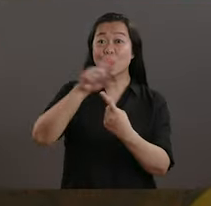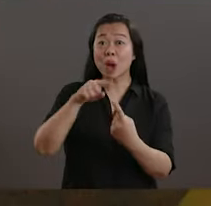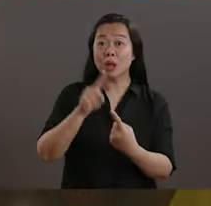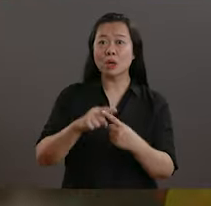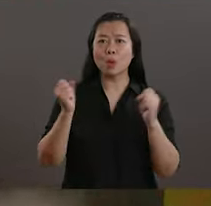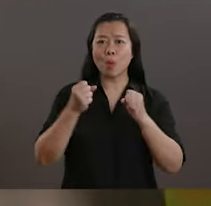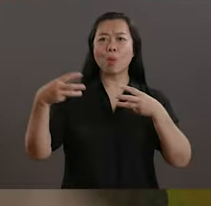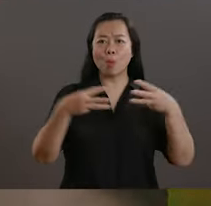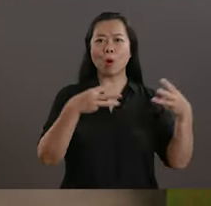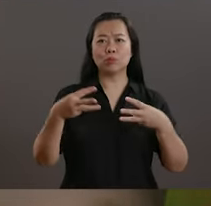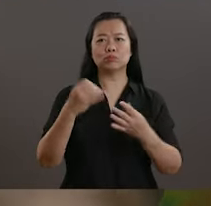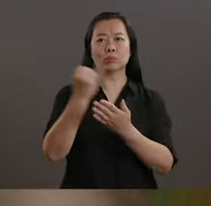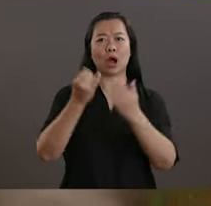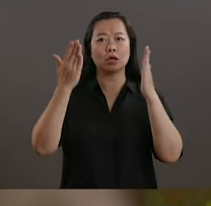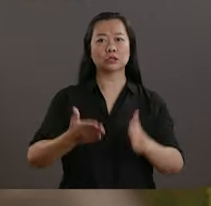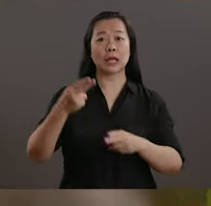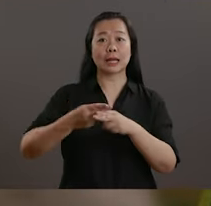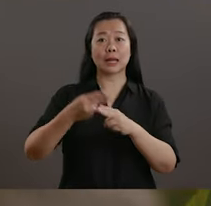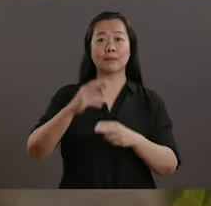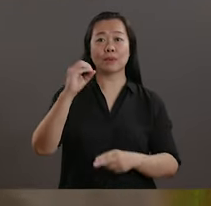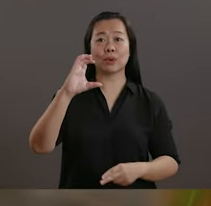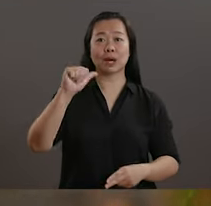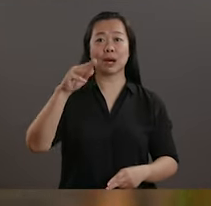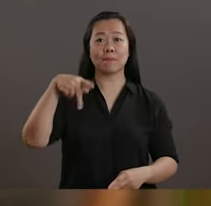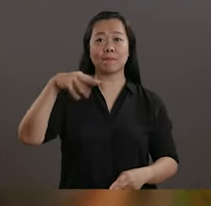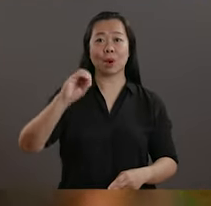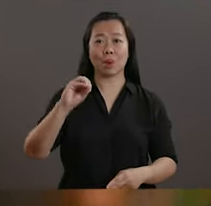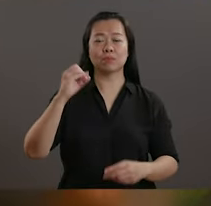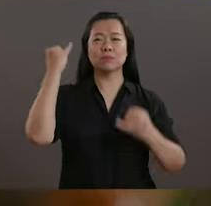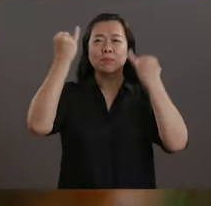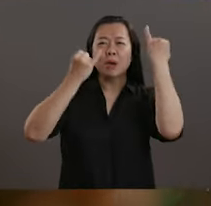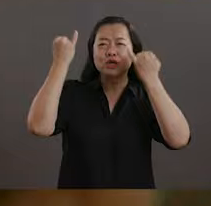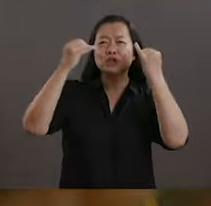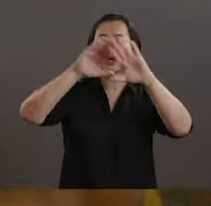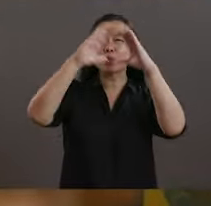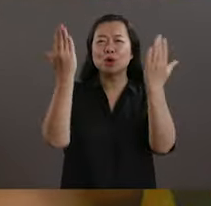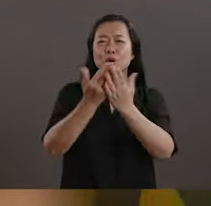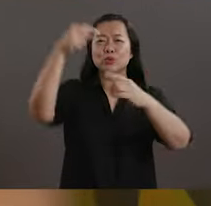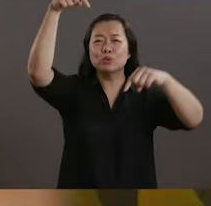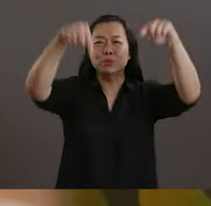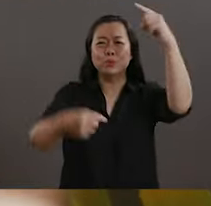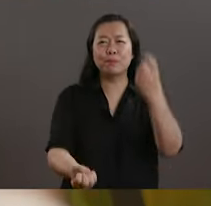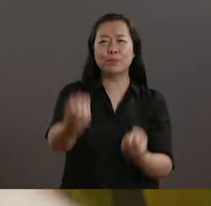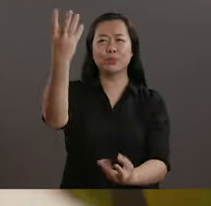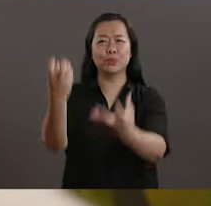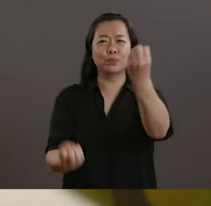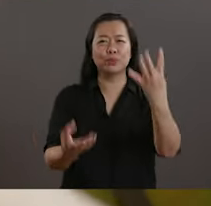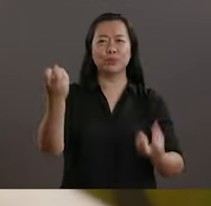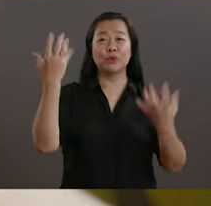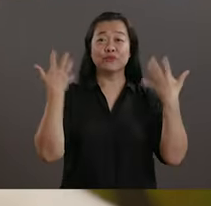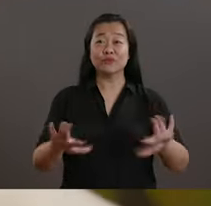Created at the height of the Cold War, this is how Ocampo imagined the world might look following